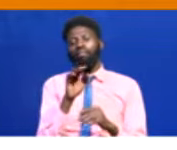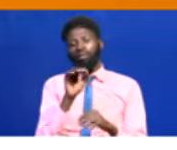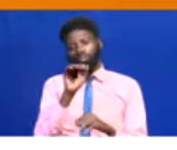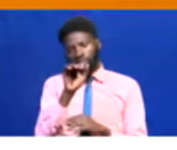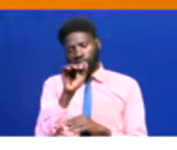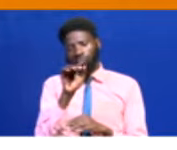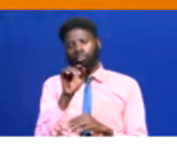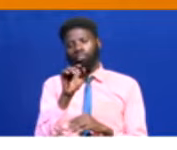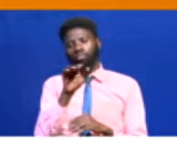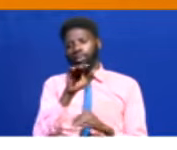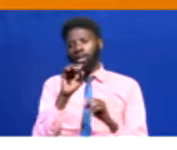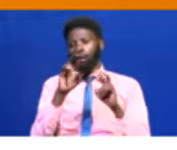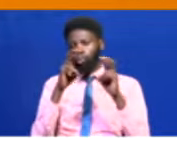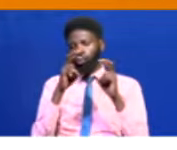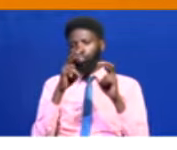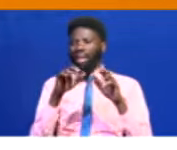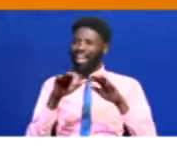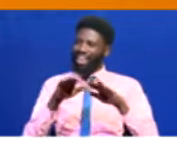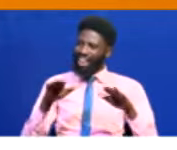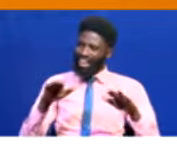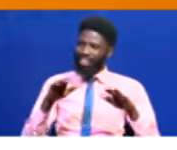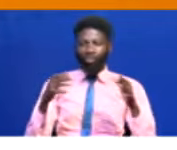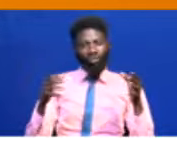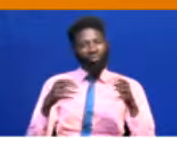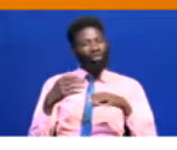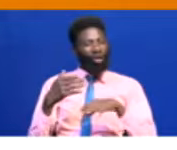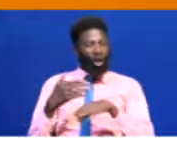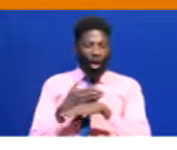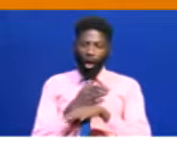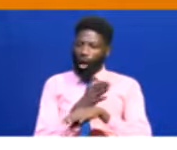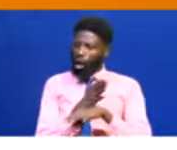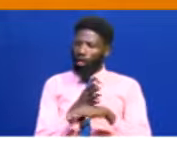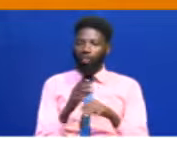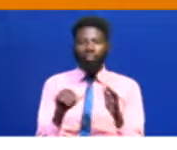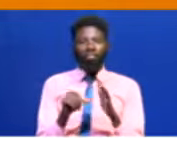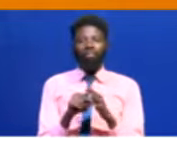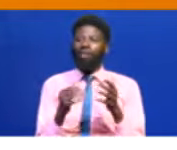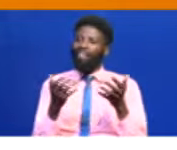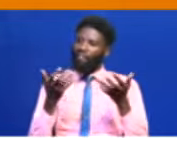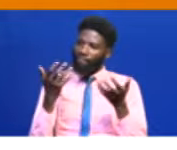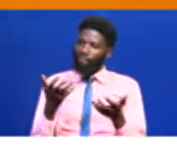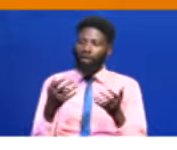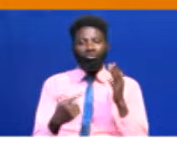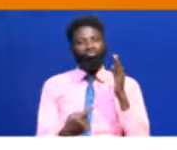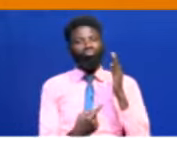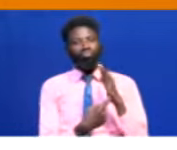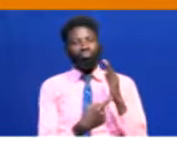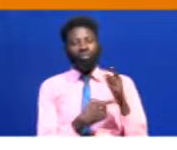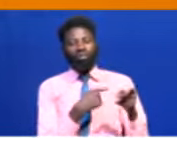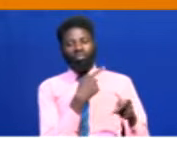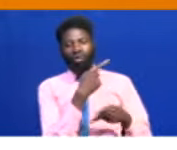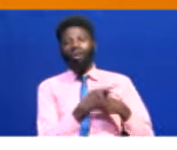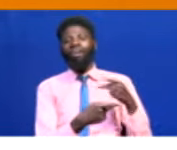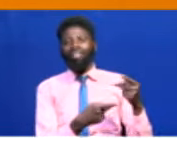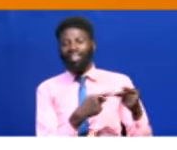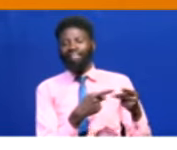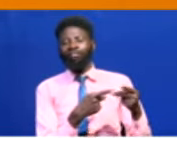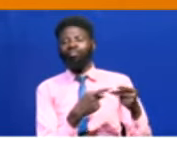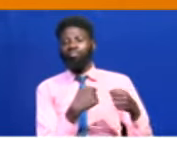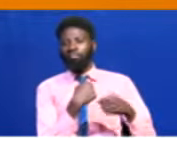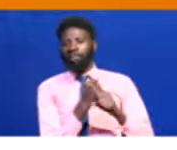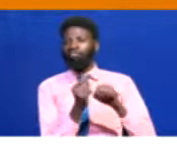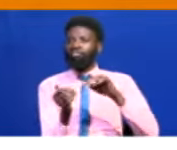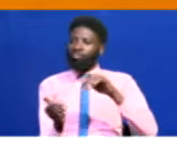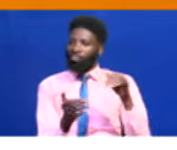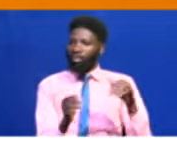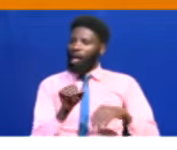the issue of land cartels has been quite a thorny one. Other than digitization, what are you doing as a ministry to